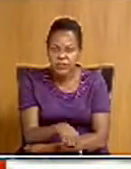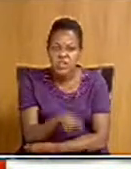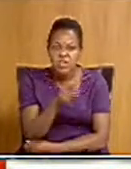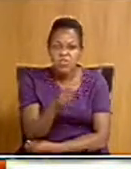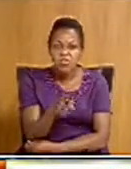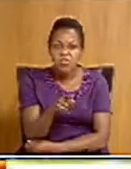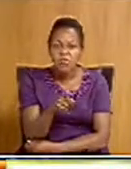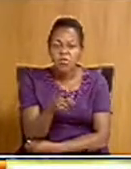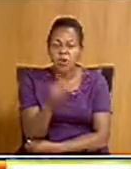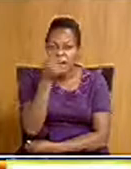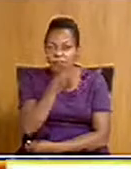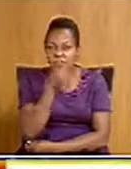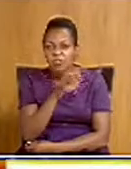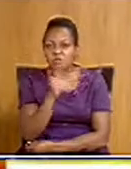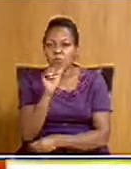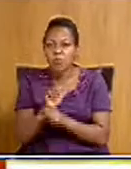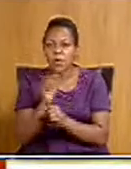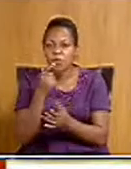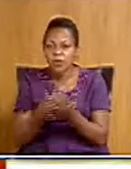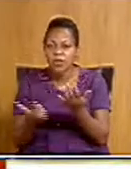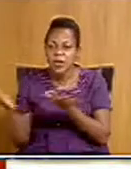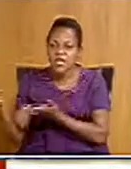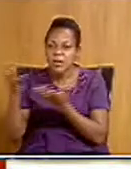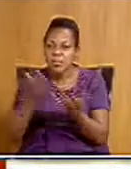Your job is to import.